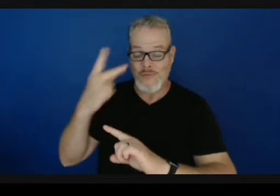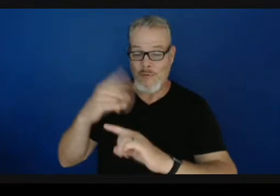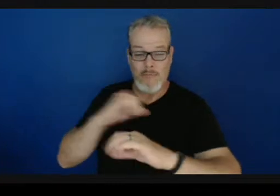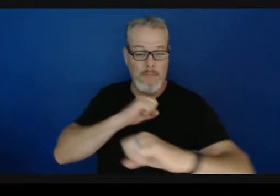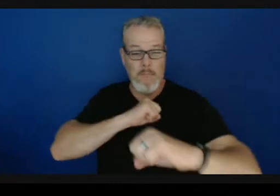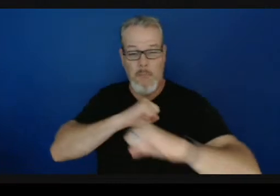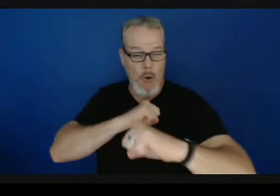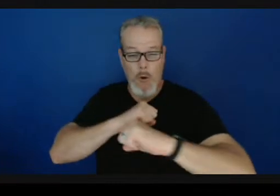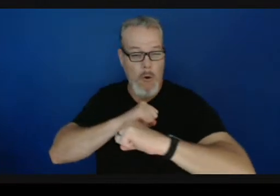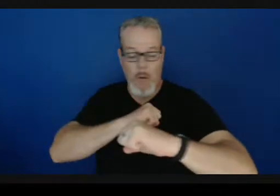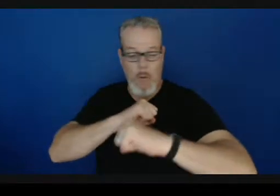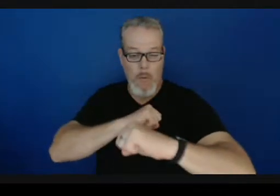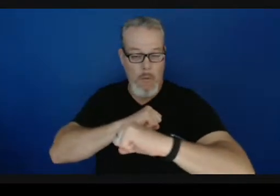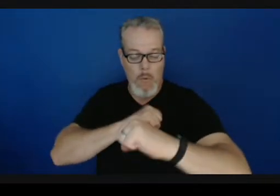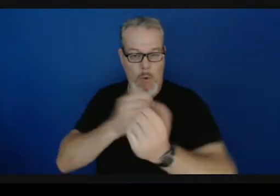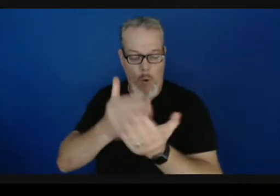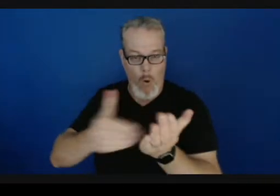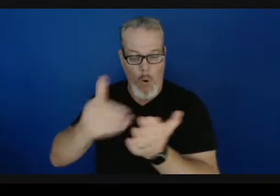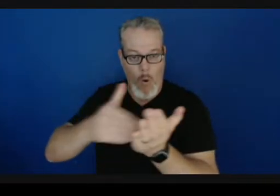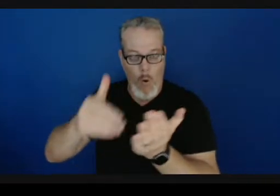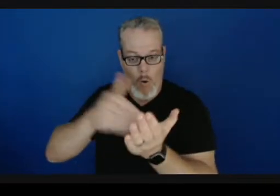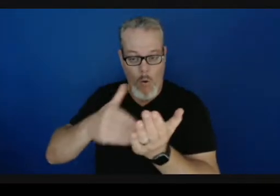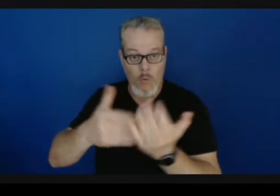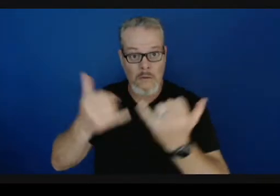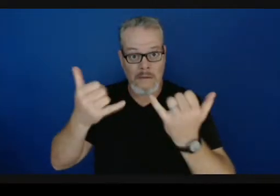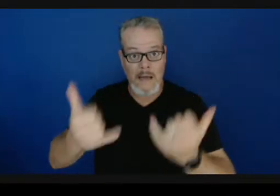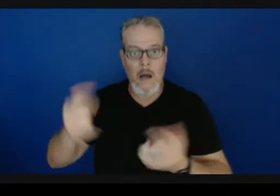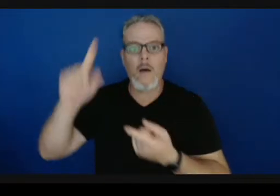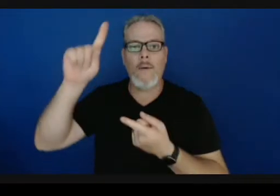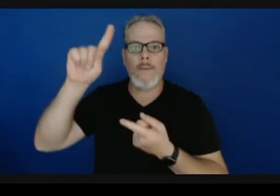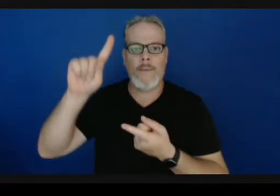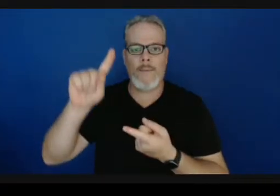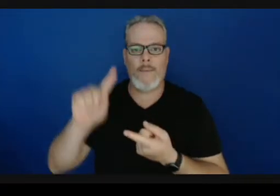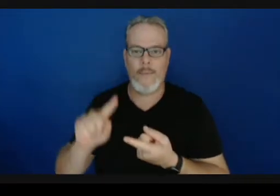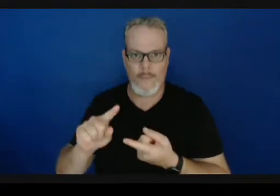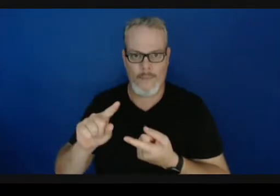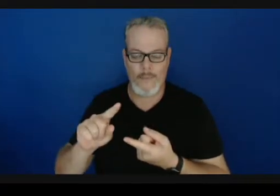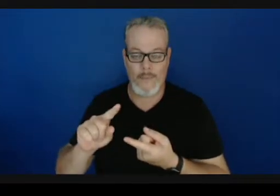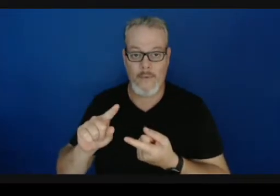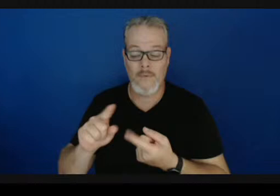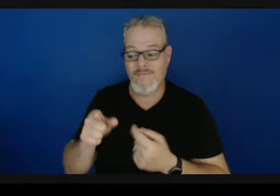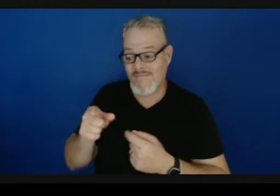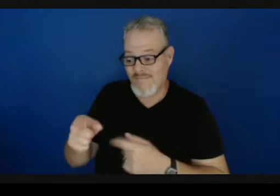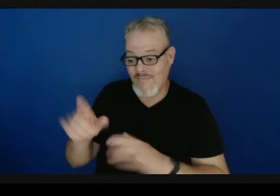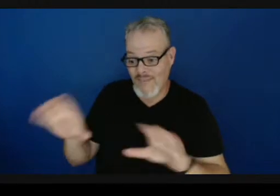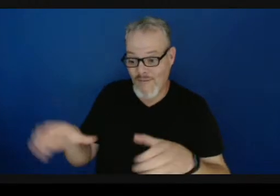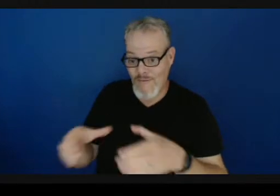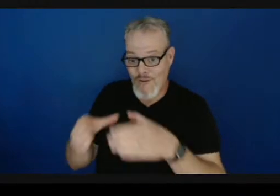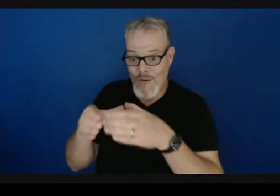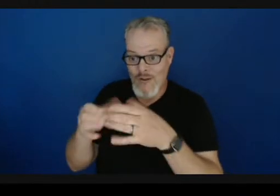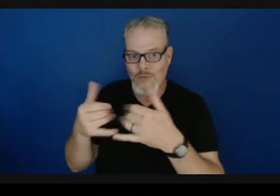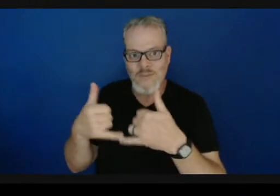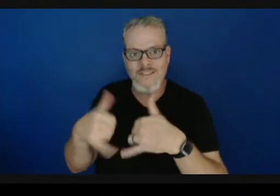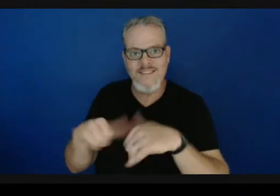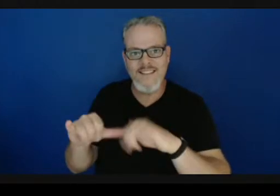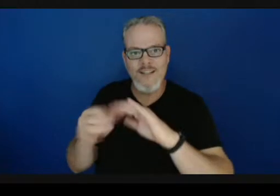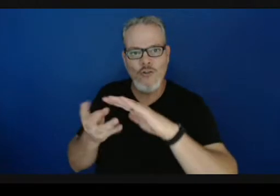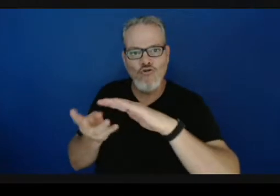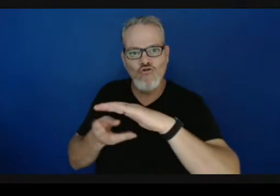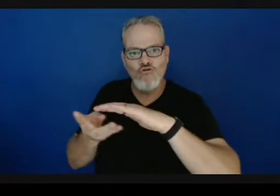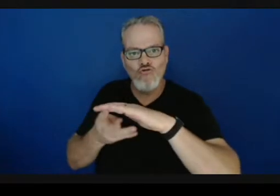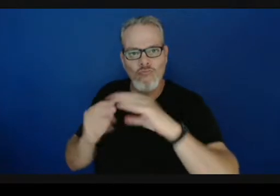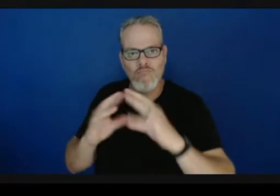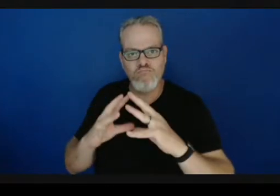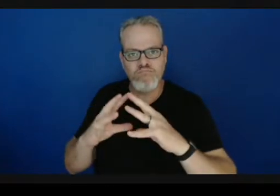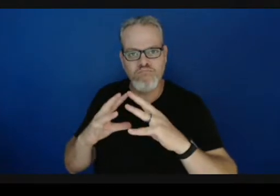graph. Earthquake rates have been fairly low, but the volcano has been filling somewhat quietly. If we look at the